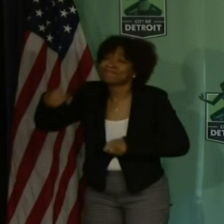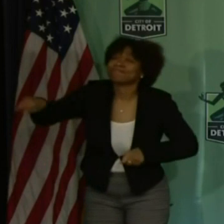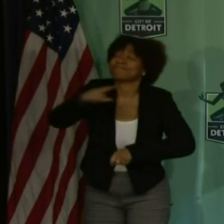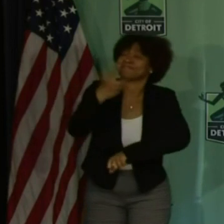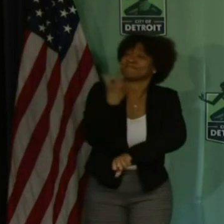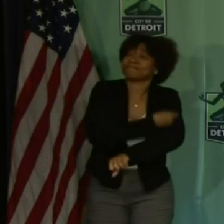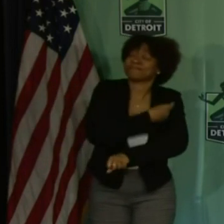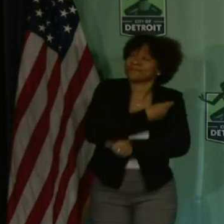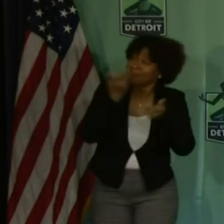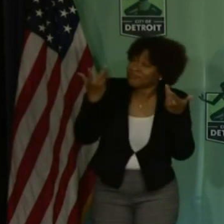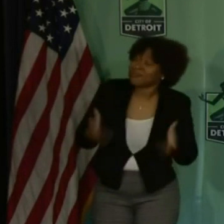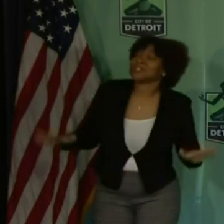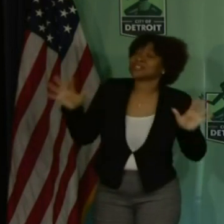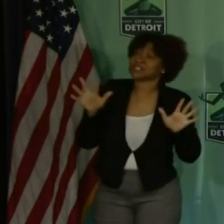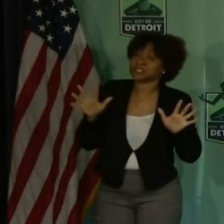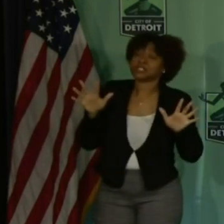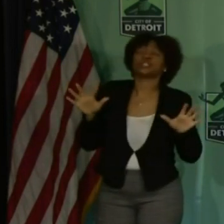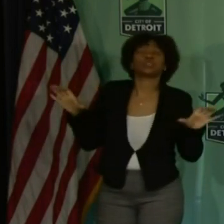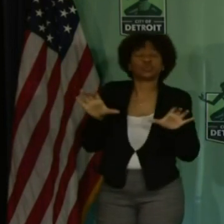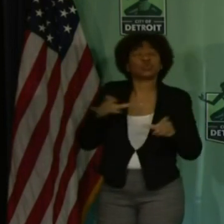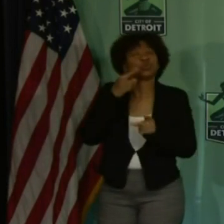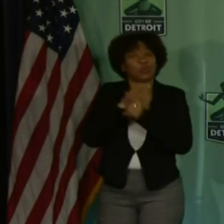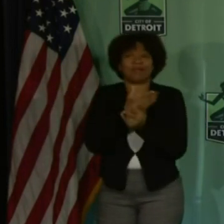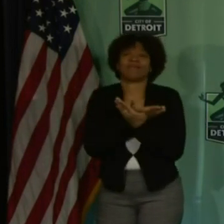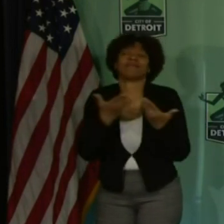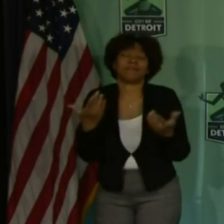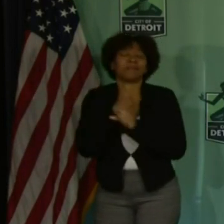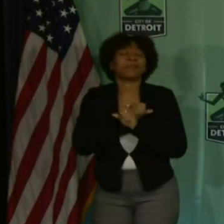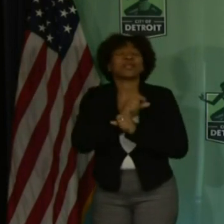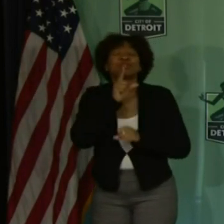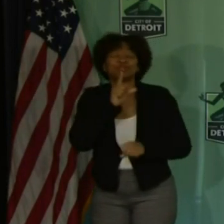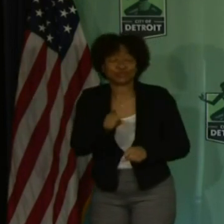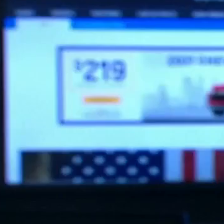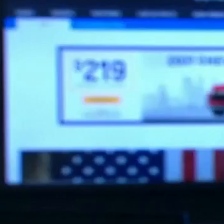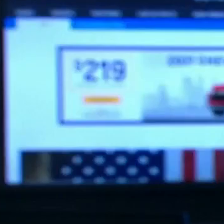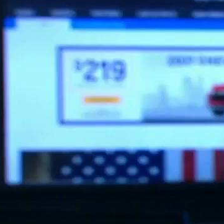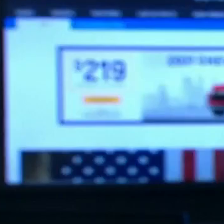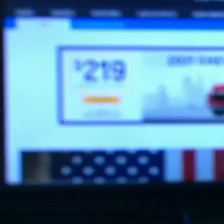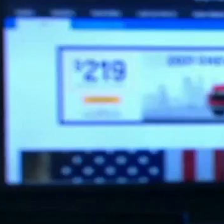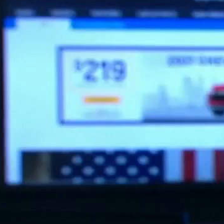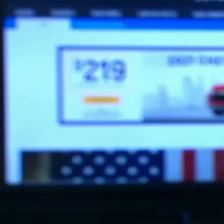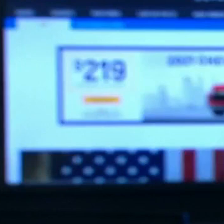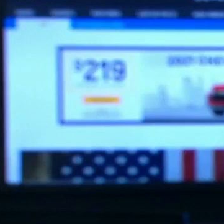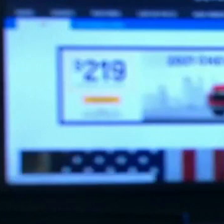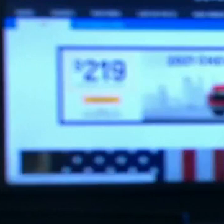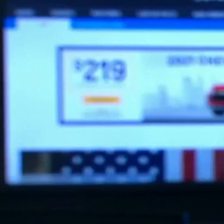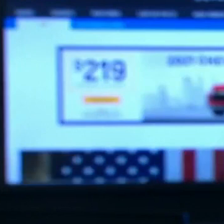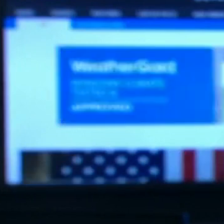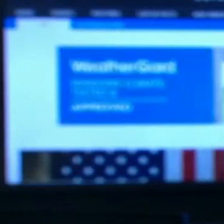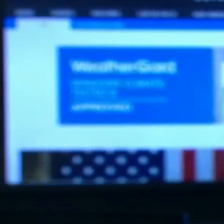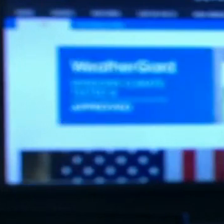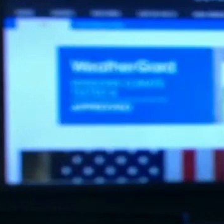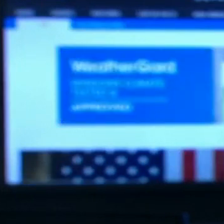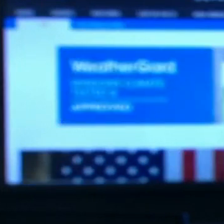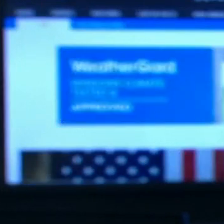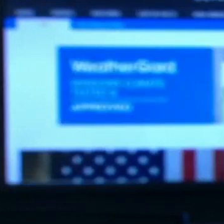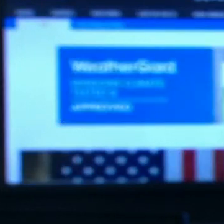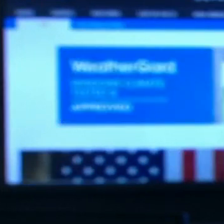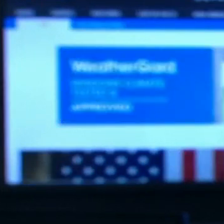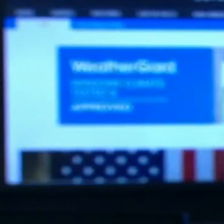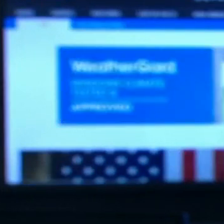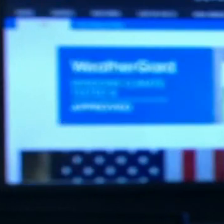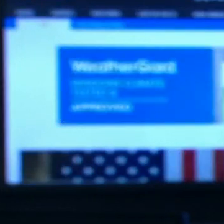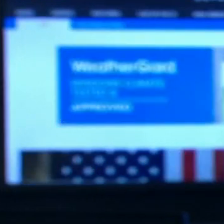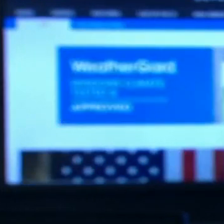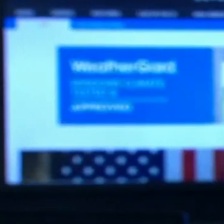and be able to make a little bit of money out of it. Tomorrow, Detroit will begin offering the Johnson & Johnson